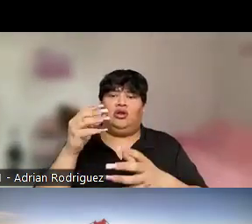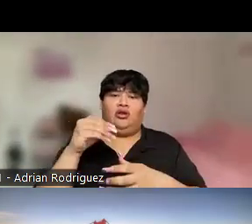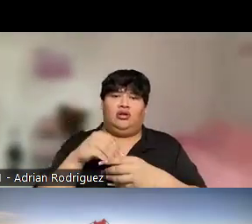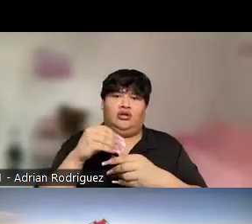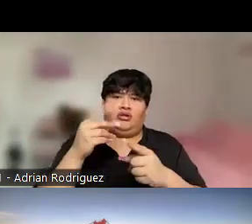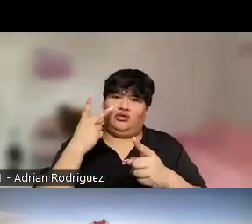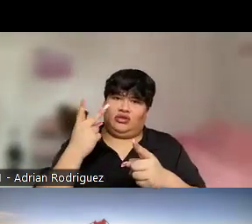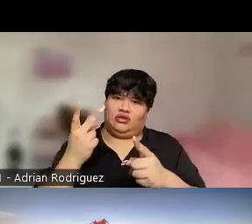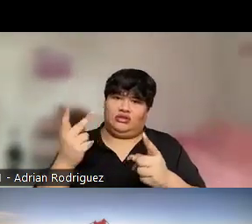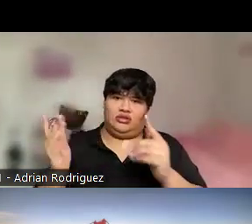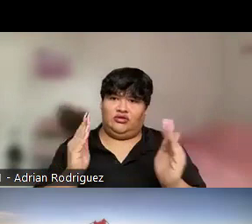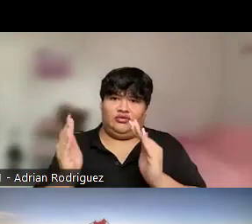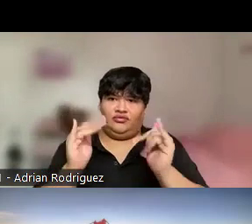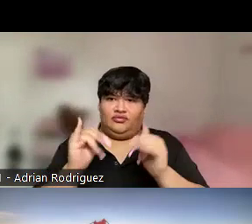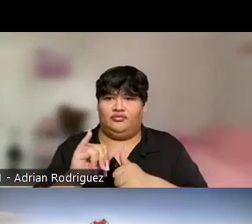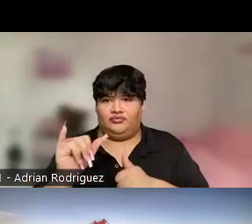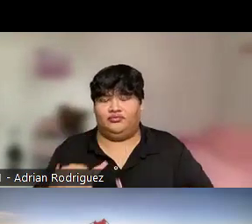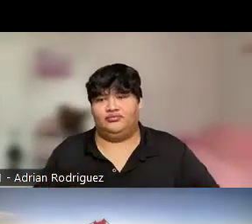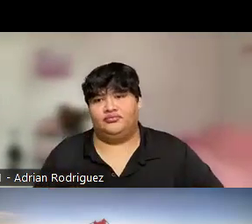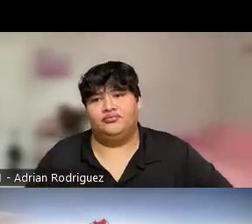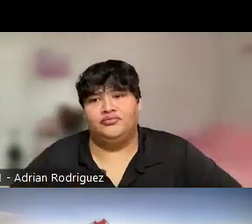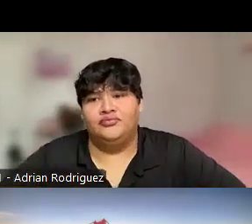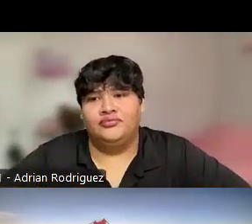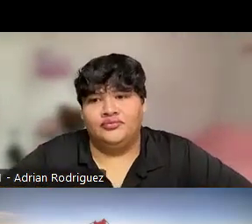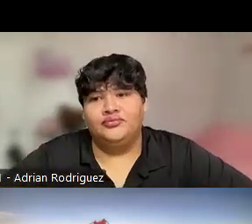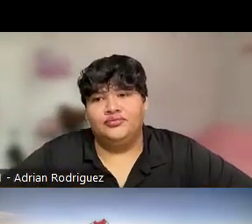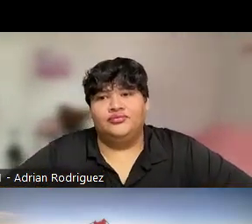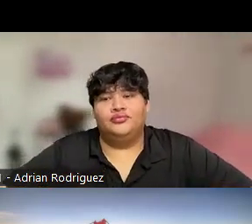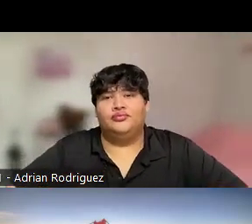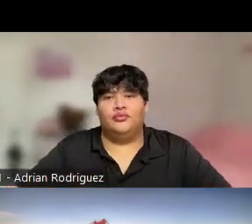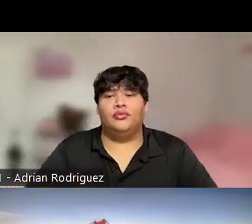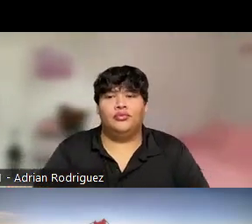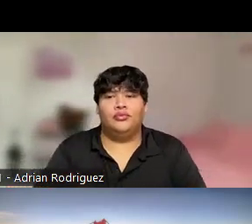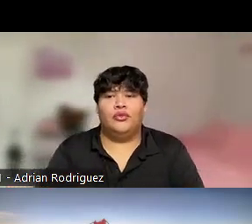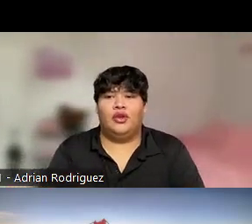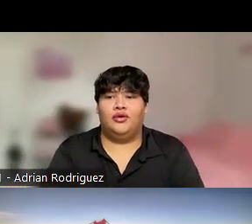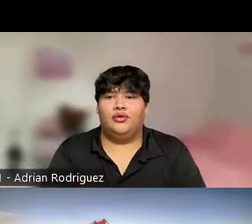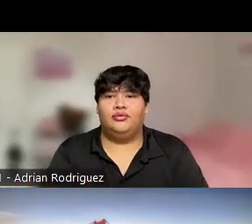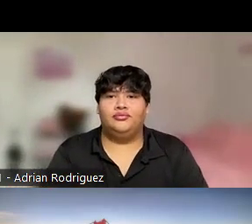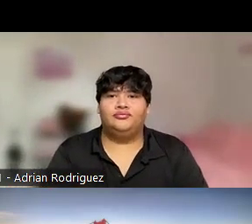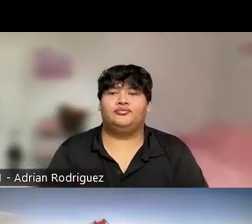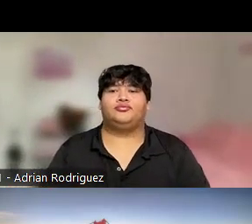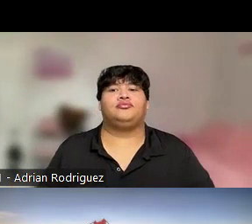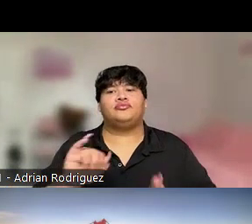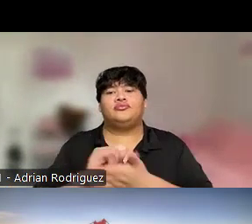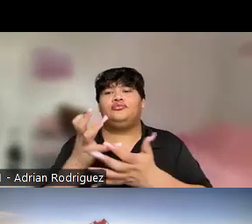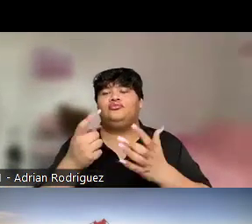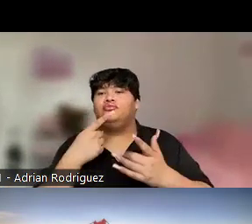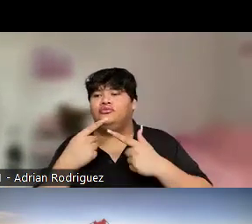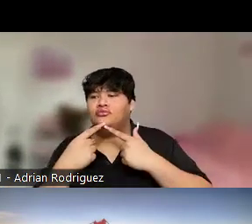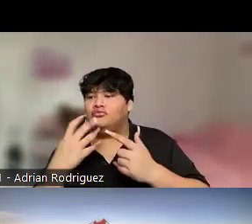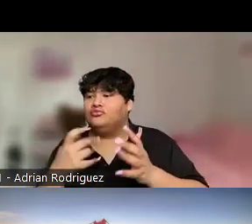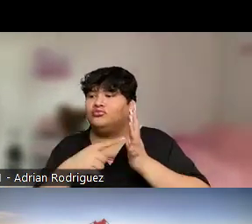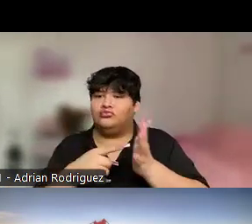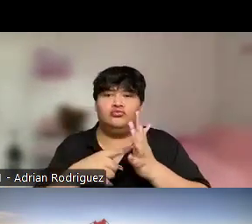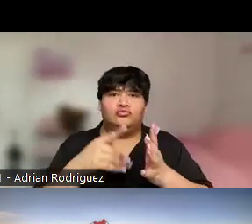growing to 825,000 by 2050. And I just want to sort of make an editorial